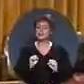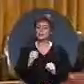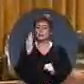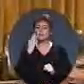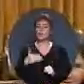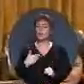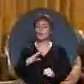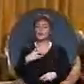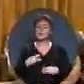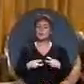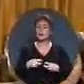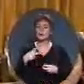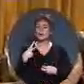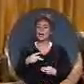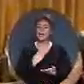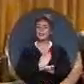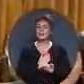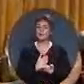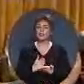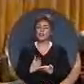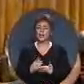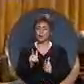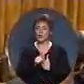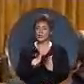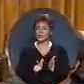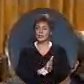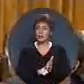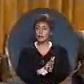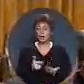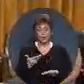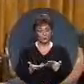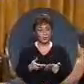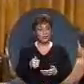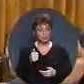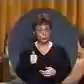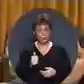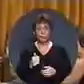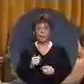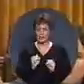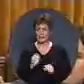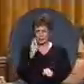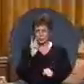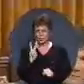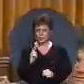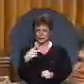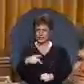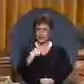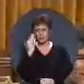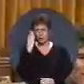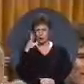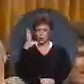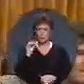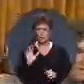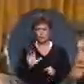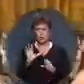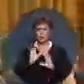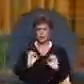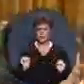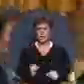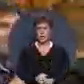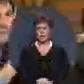power. So if the Prime Minister wants to know why there's a problem with his legislative agenda, has he tried to take a look in his own mirror, Mr.